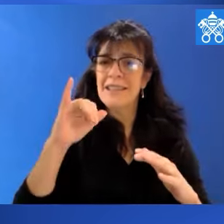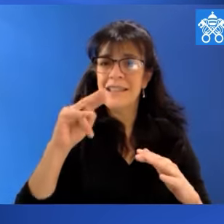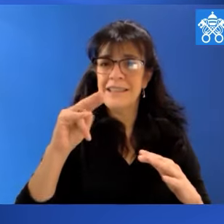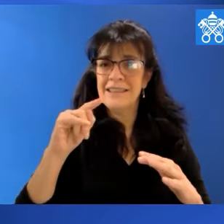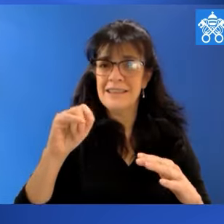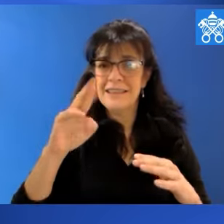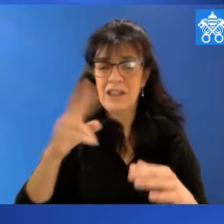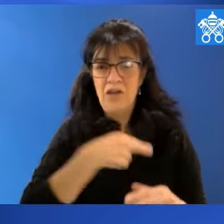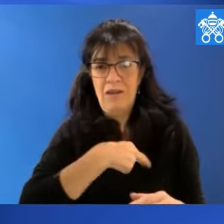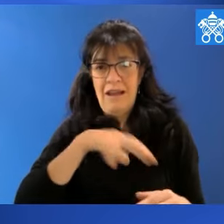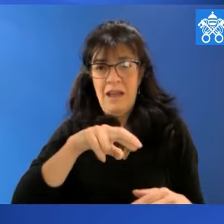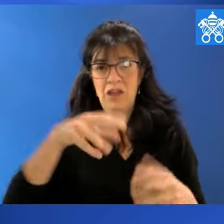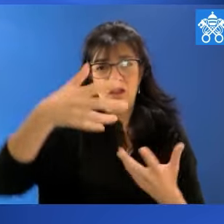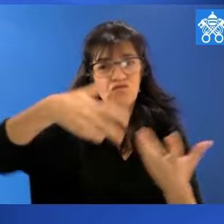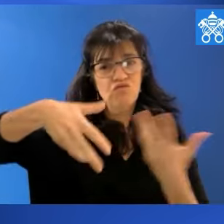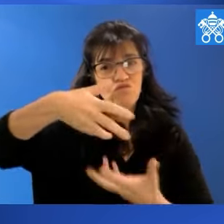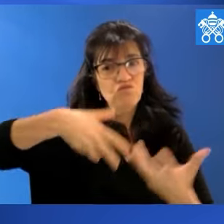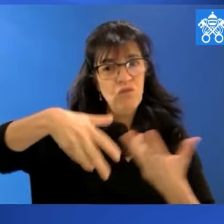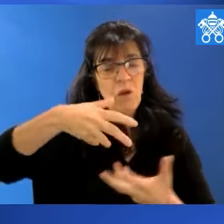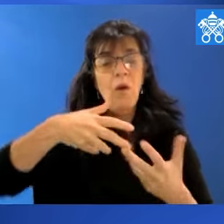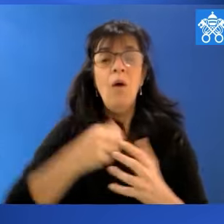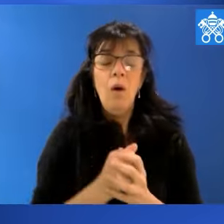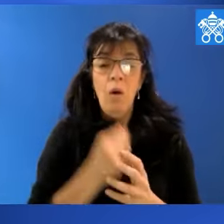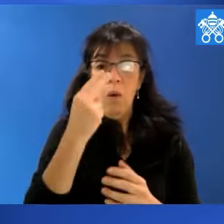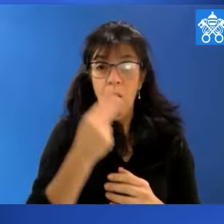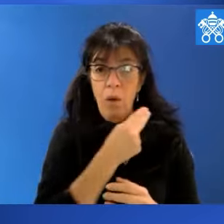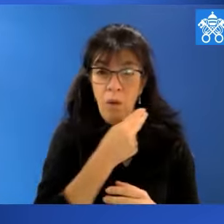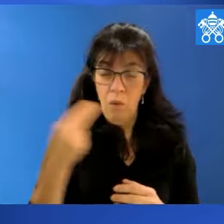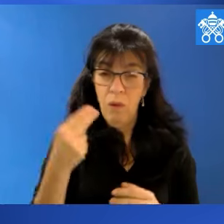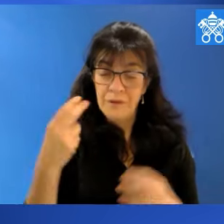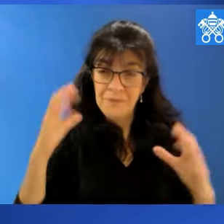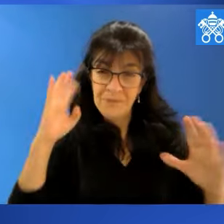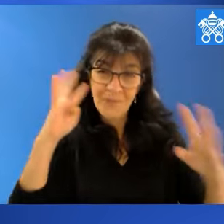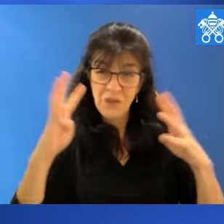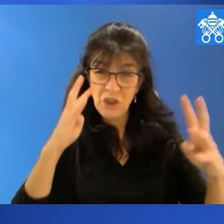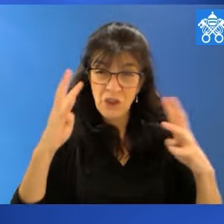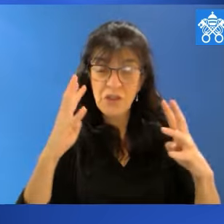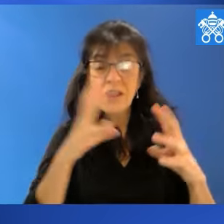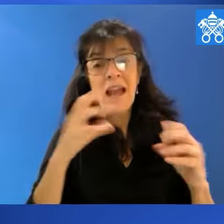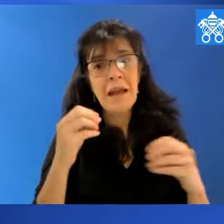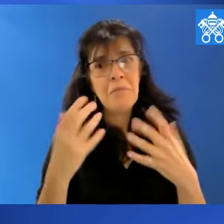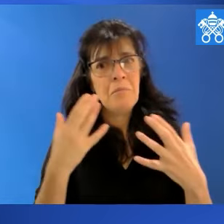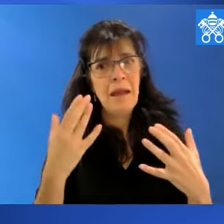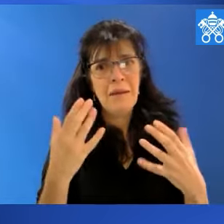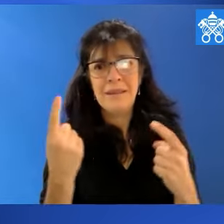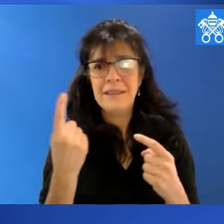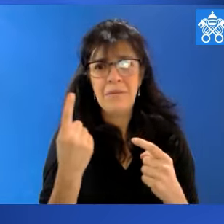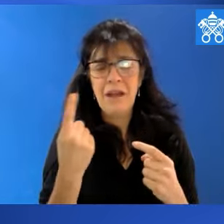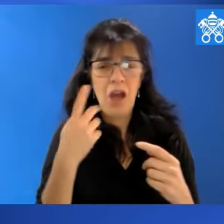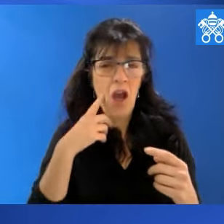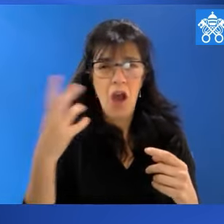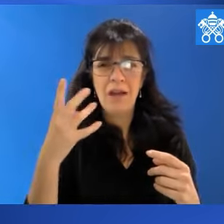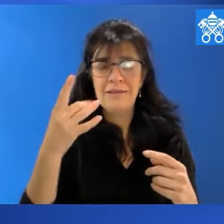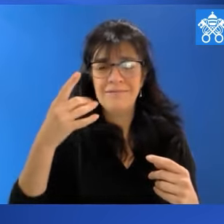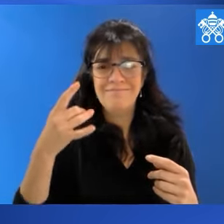dialogue, ethnic harmony, care for creation, and perhaps shed light on migrants and migration. Pope Francis will first